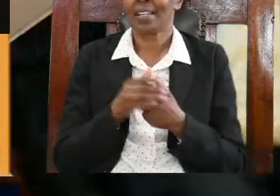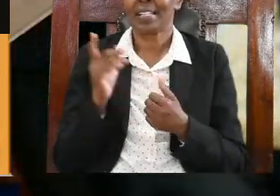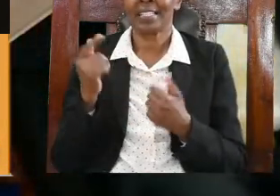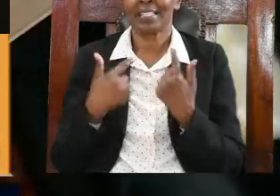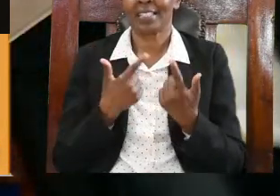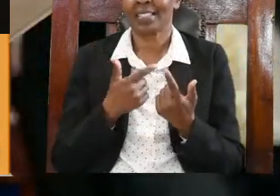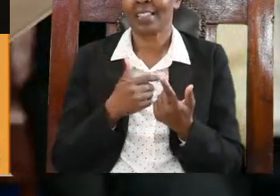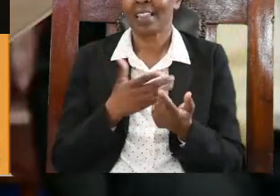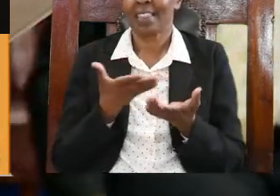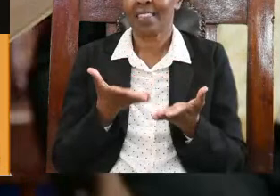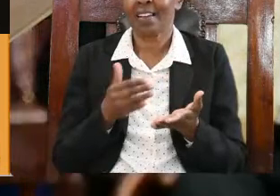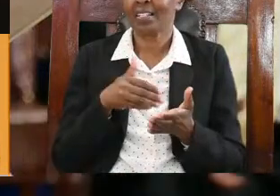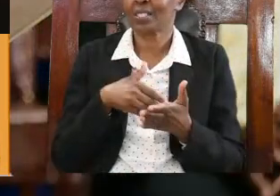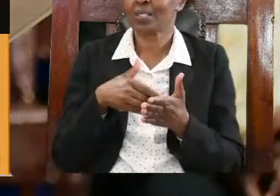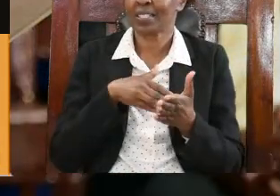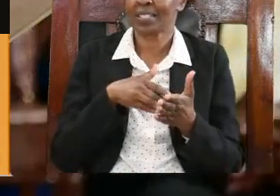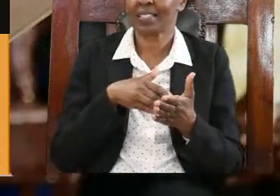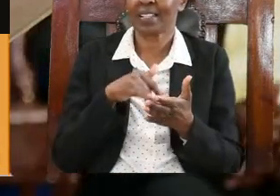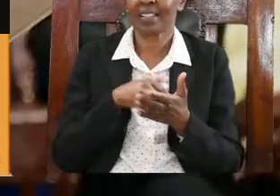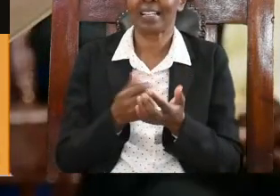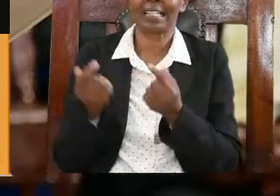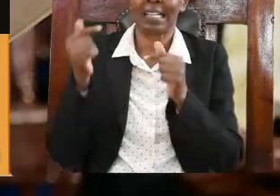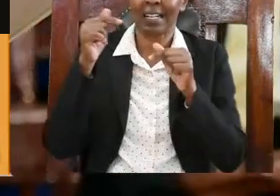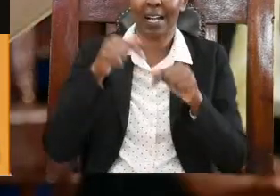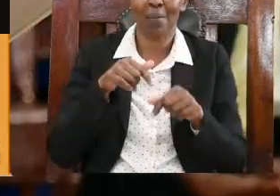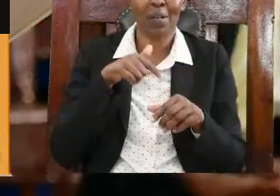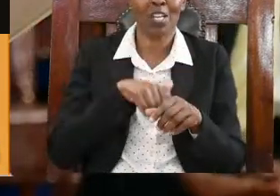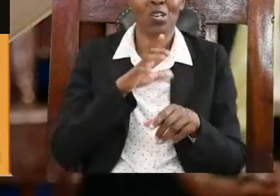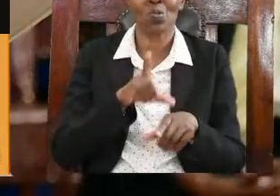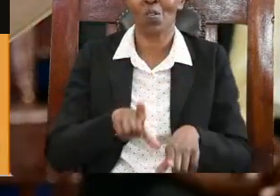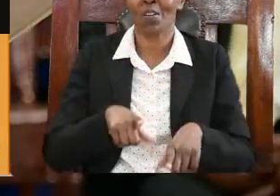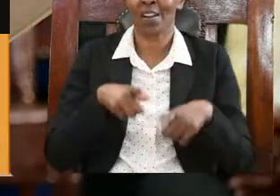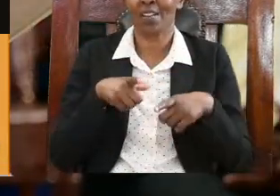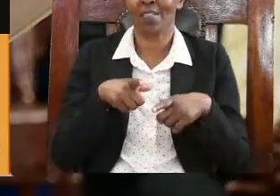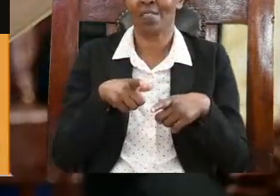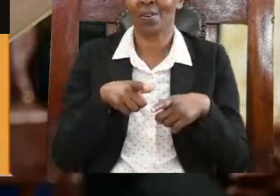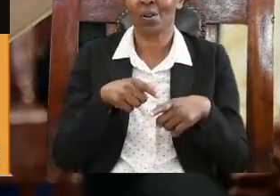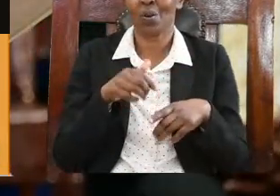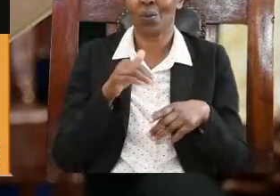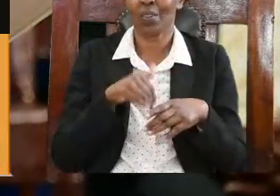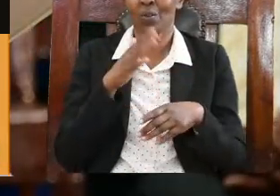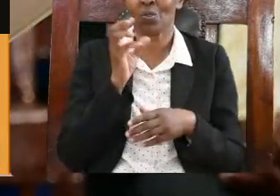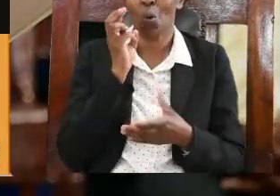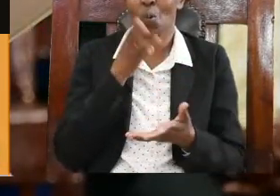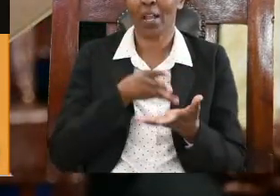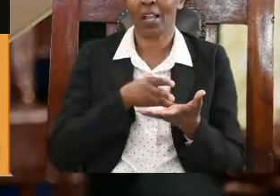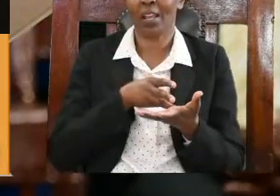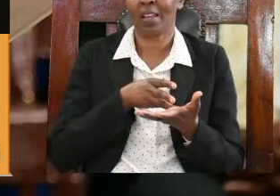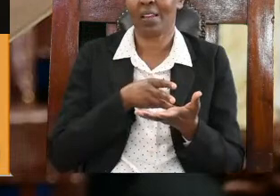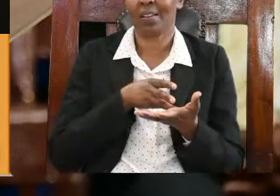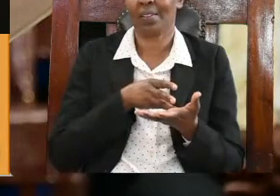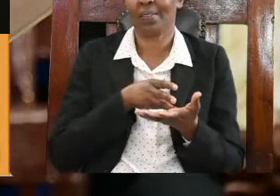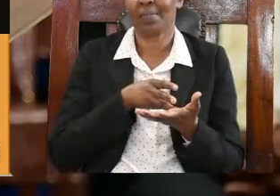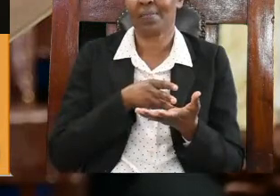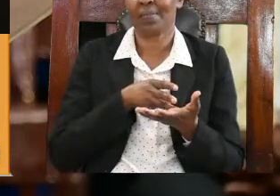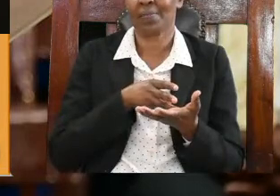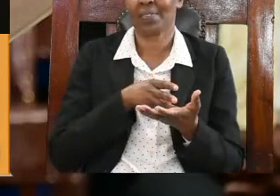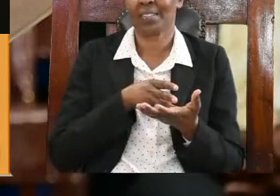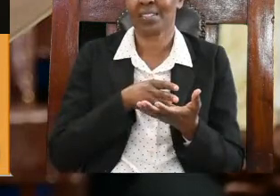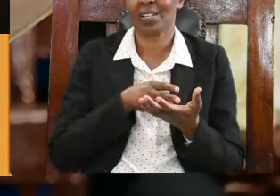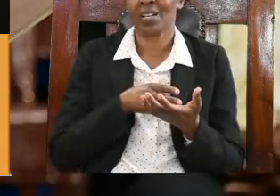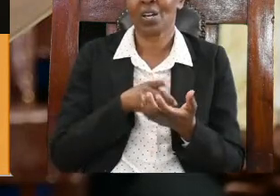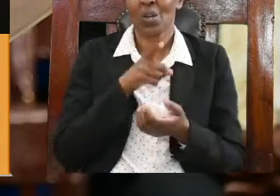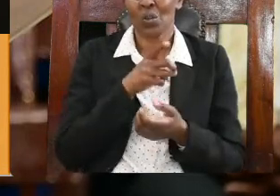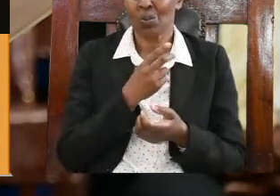you cannot at times refuse. They are pressed on you. Okay? You clearly